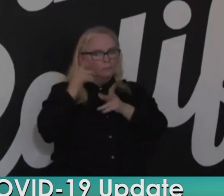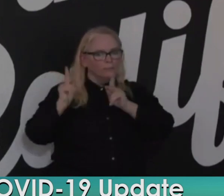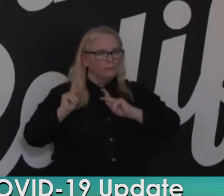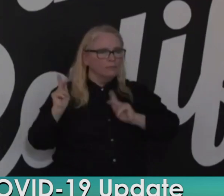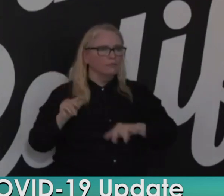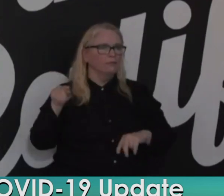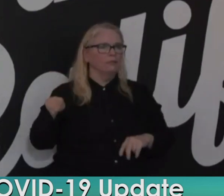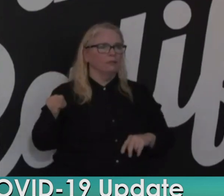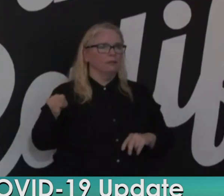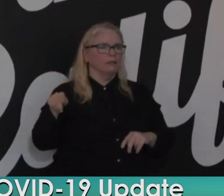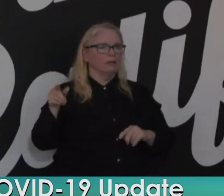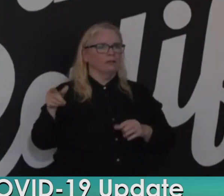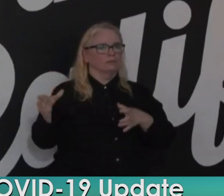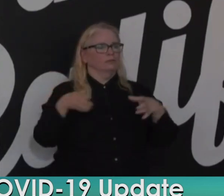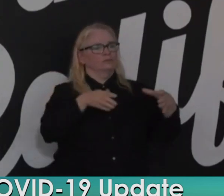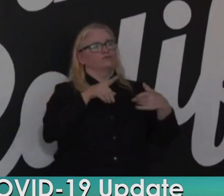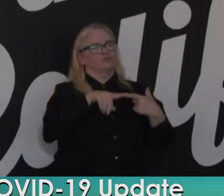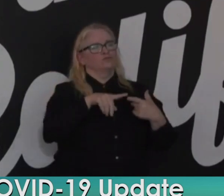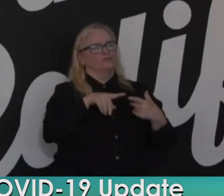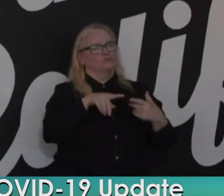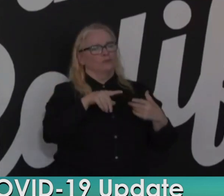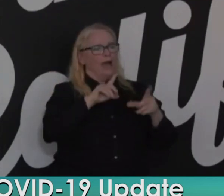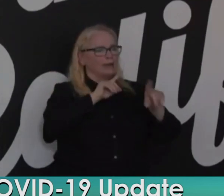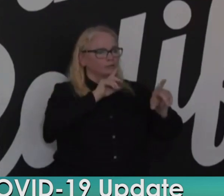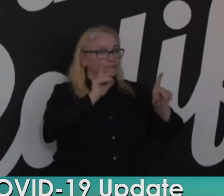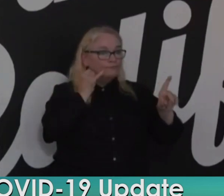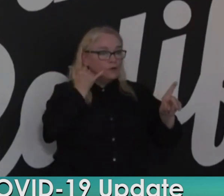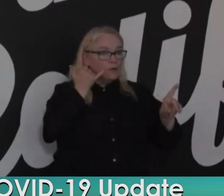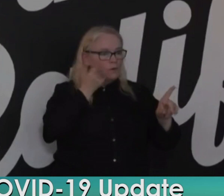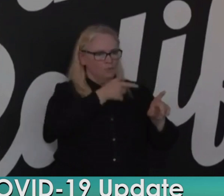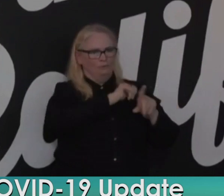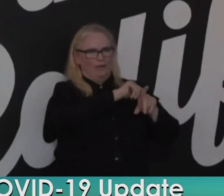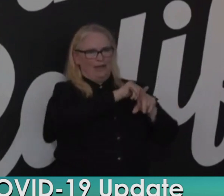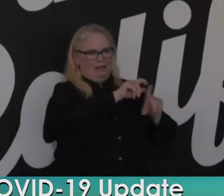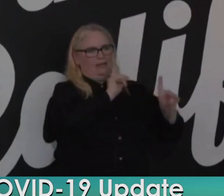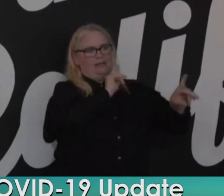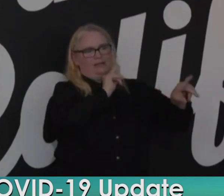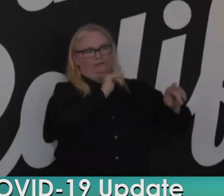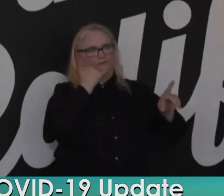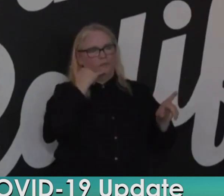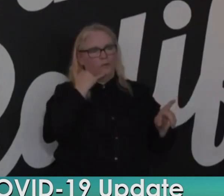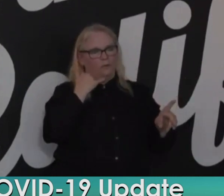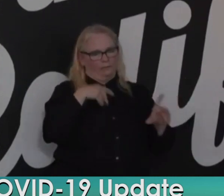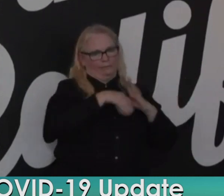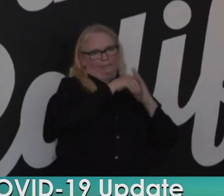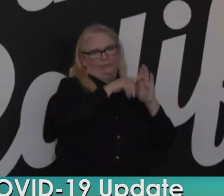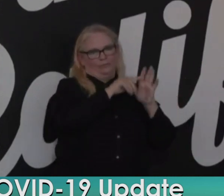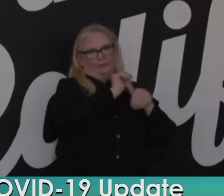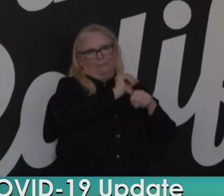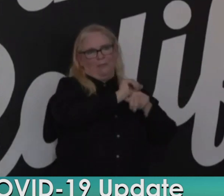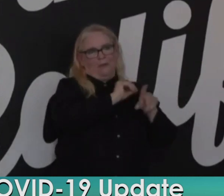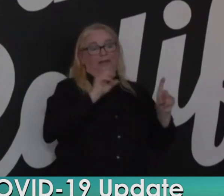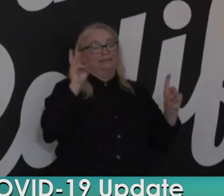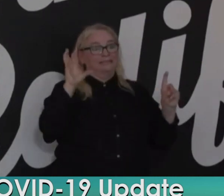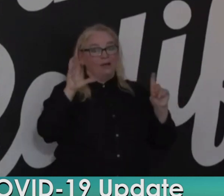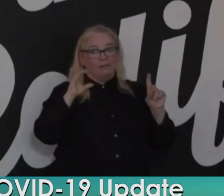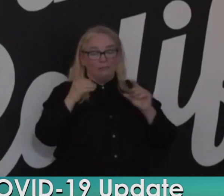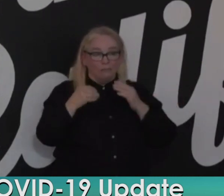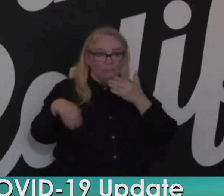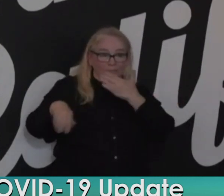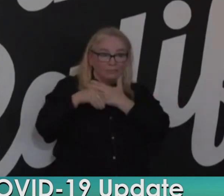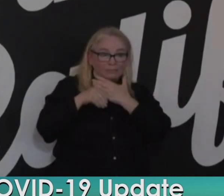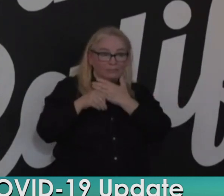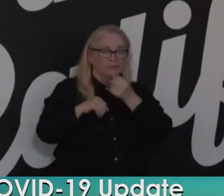phones to improve the system, how we added an additional 600 staff that are being redeployed as we speak in